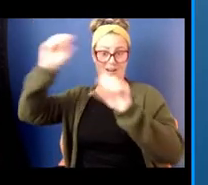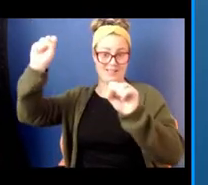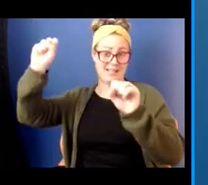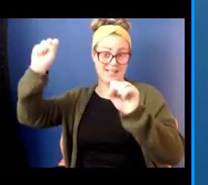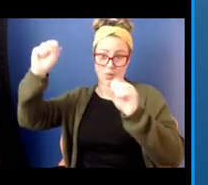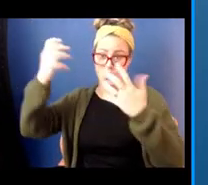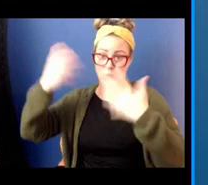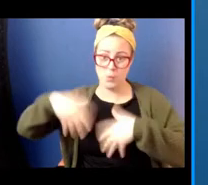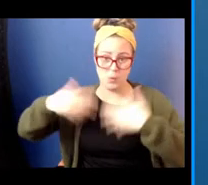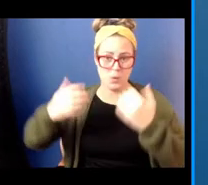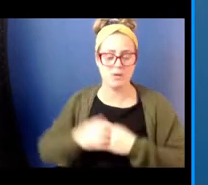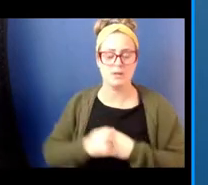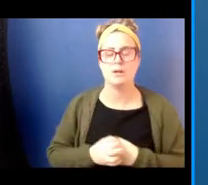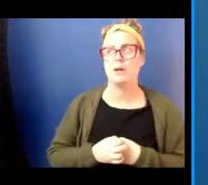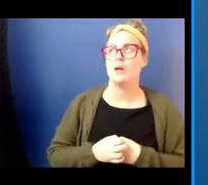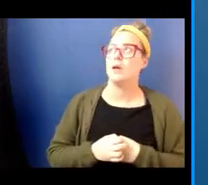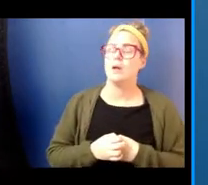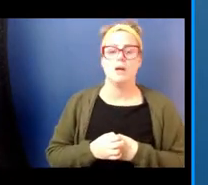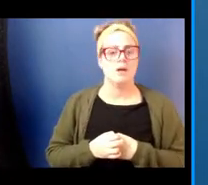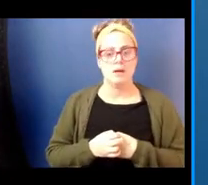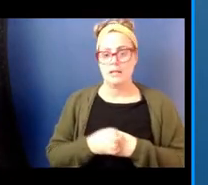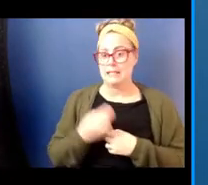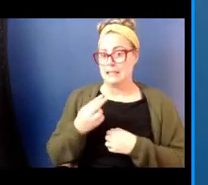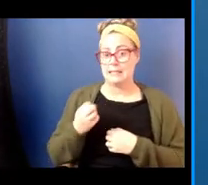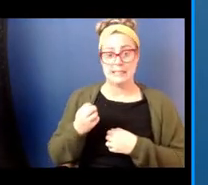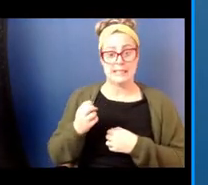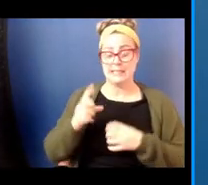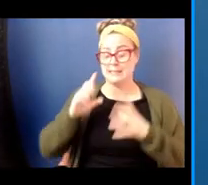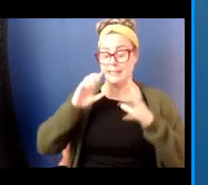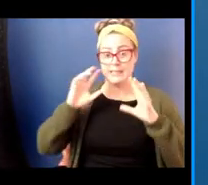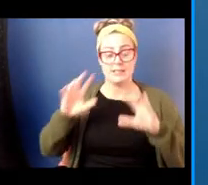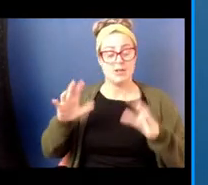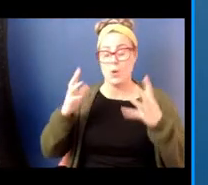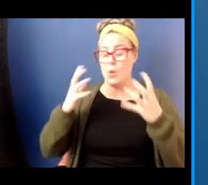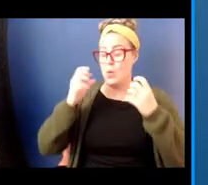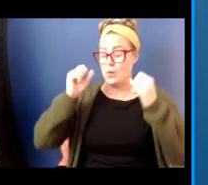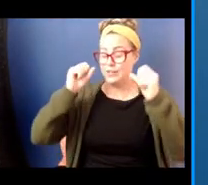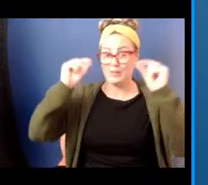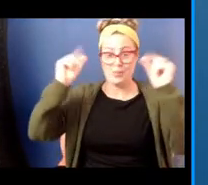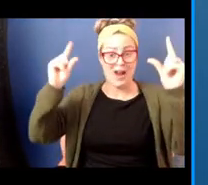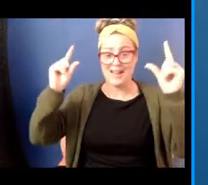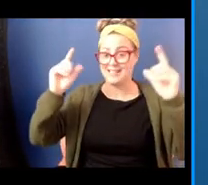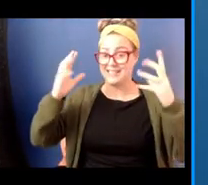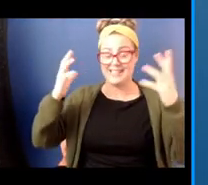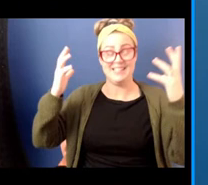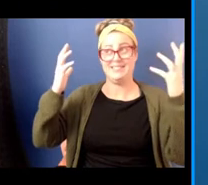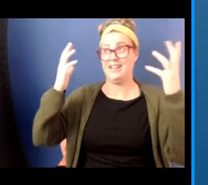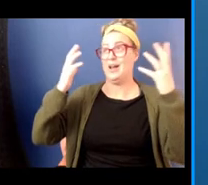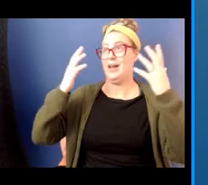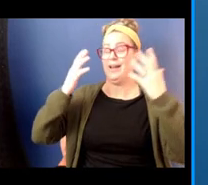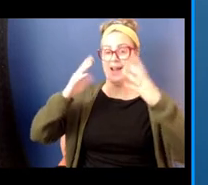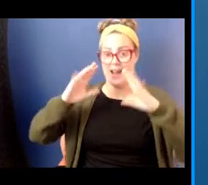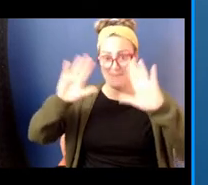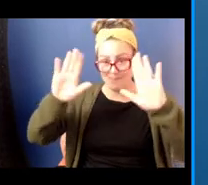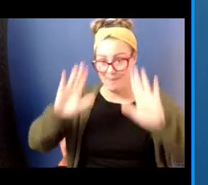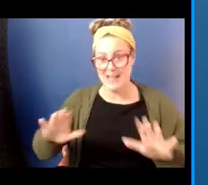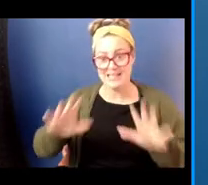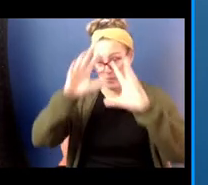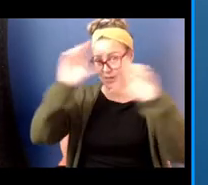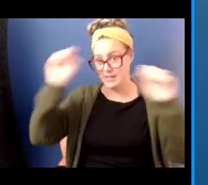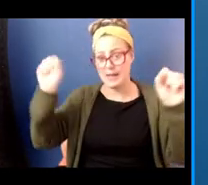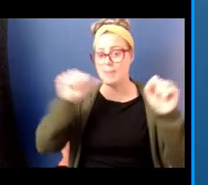respects a surprising and extraordinary president I'm not the first person to note it but and I'm sure I won't be the